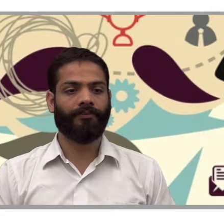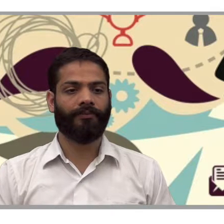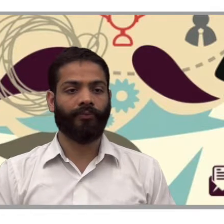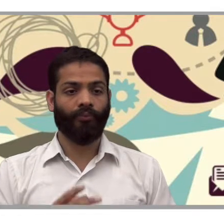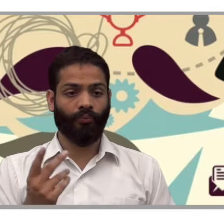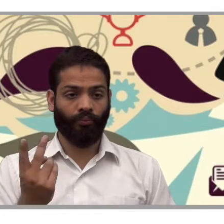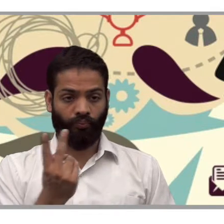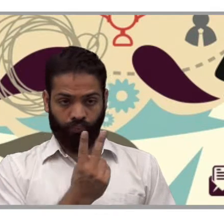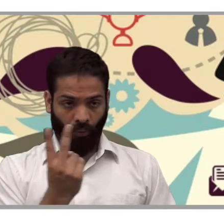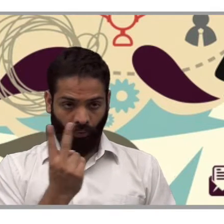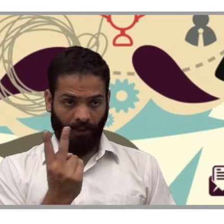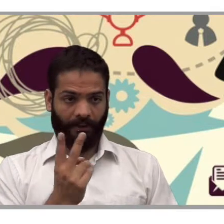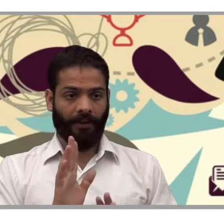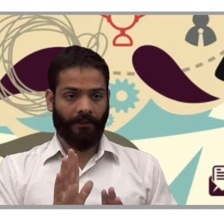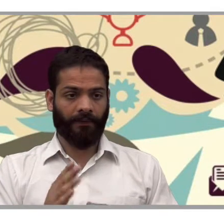buy.